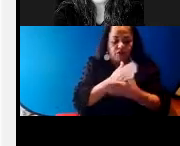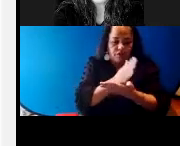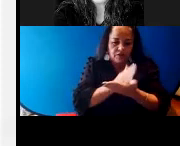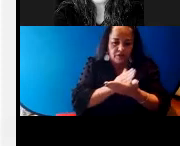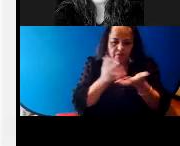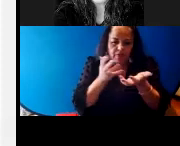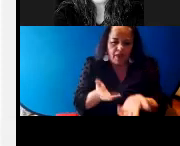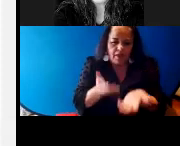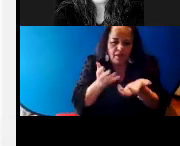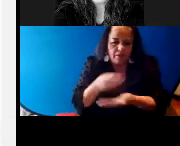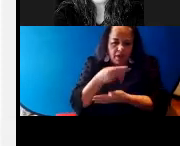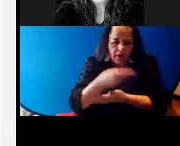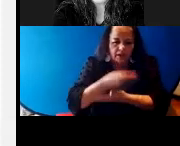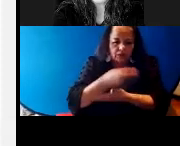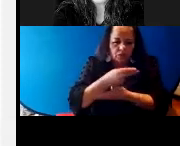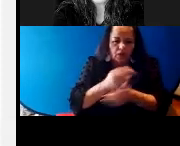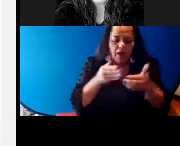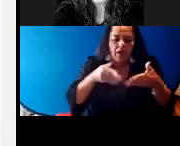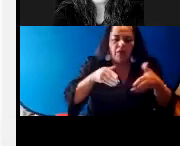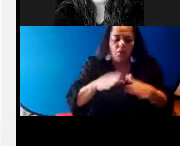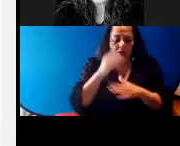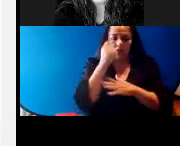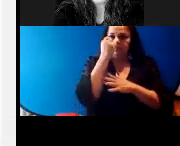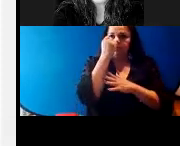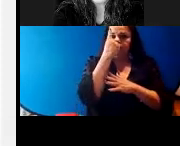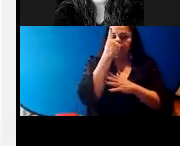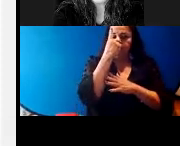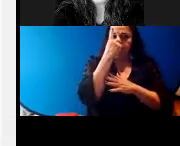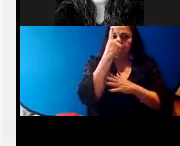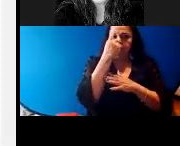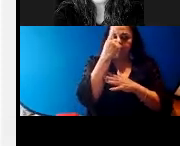heavy history in a way that's digestible for folks.